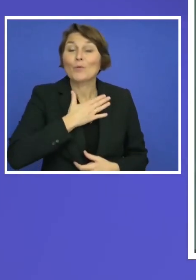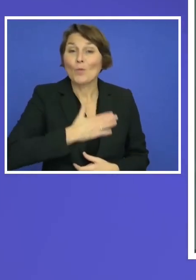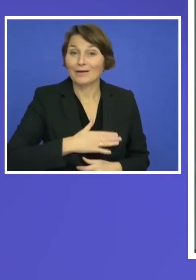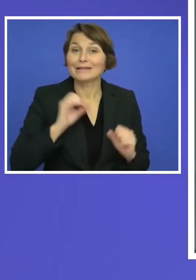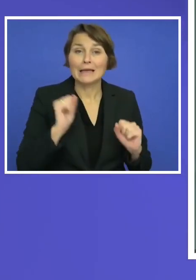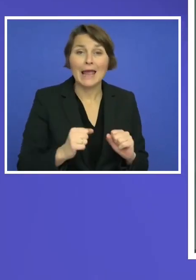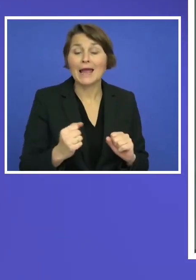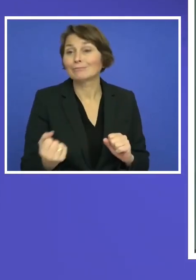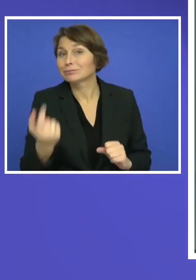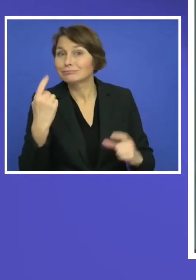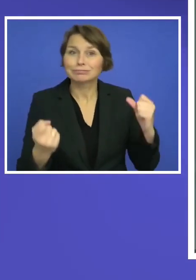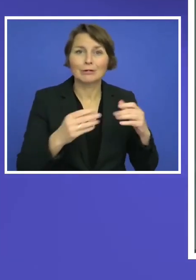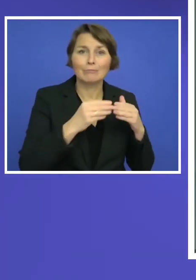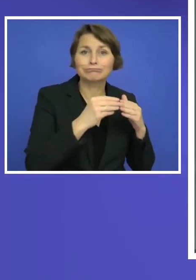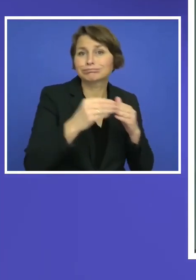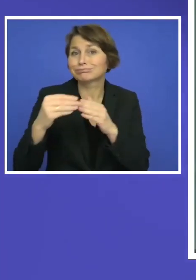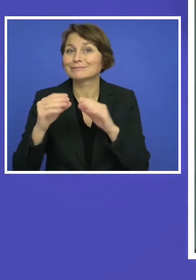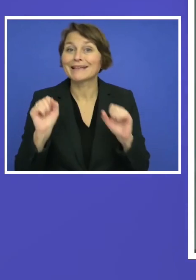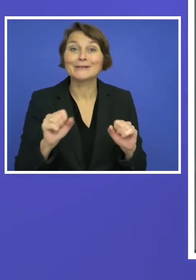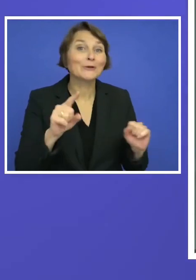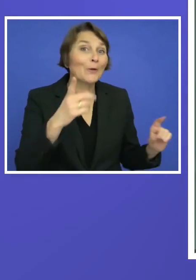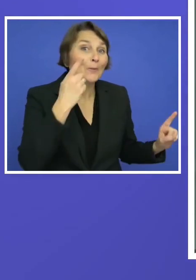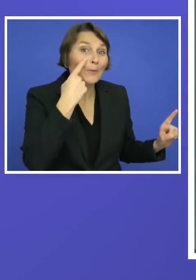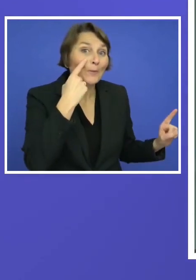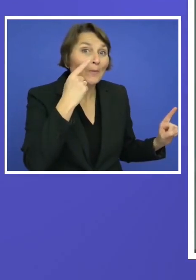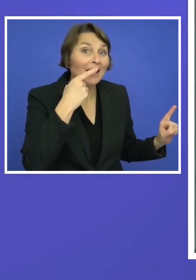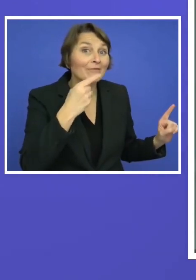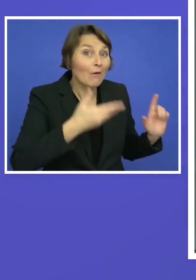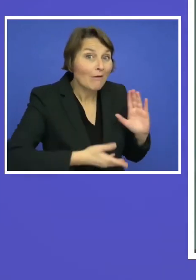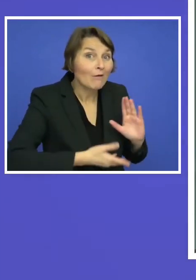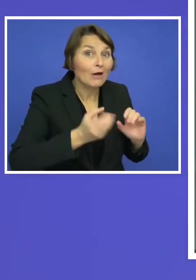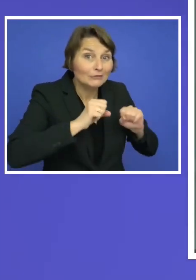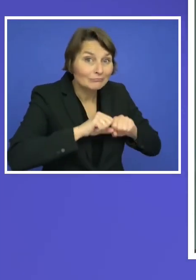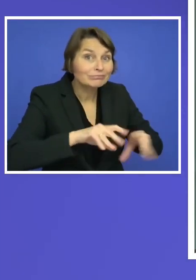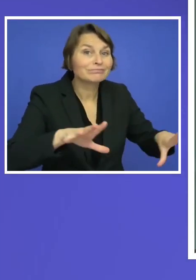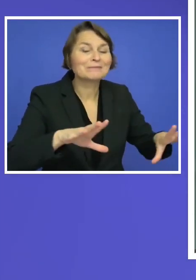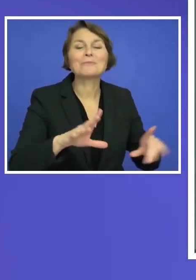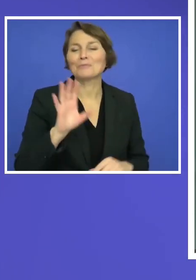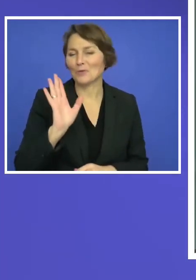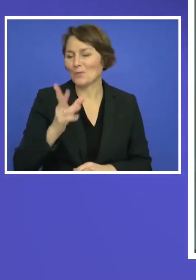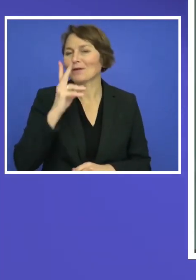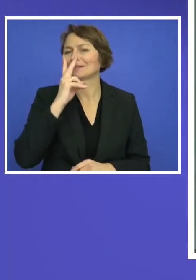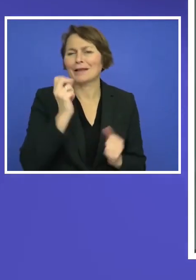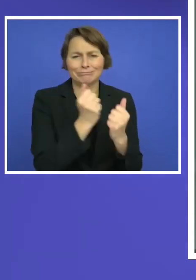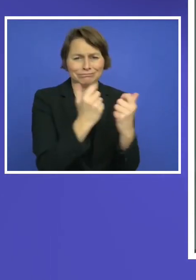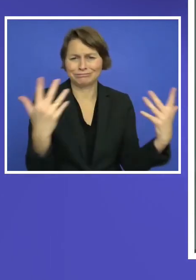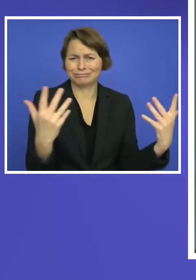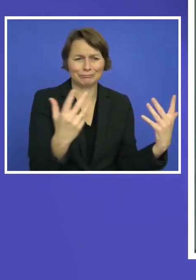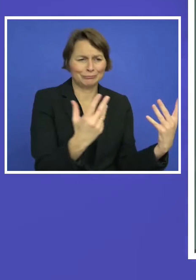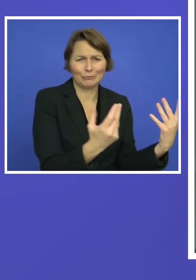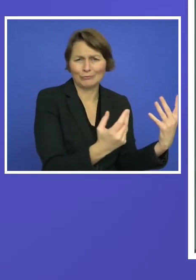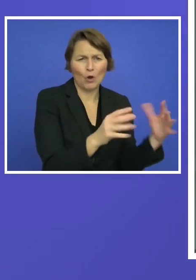stay tuned in. And when that is launched, I think you'll find that there is plenty that can be done, but this won't